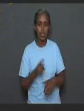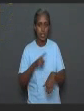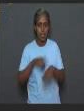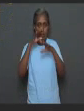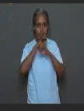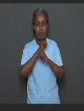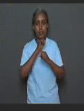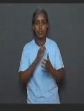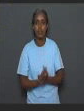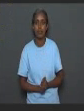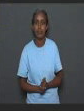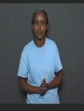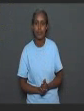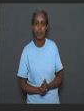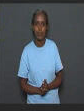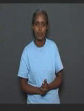Time's up!